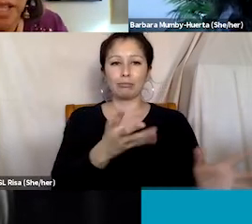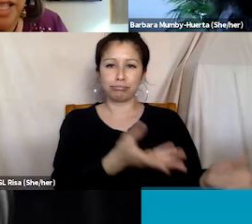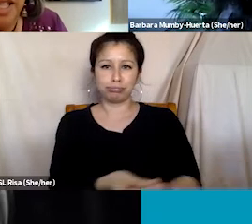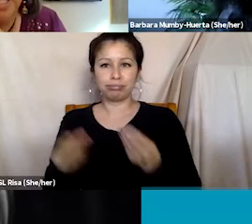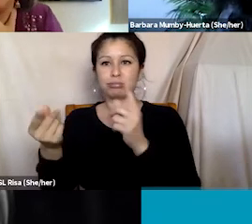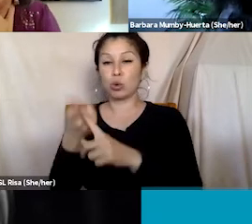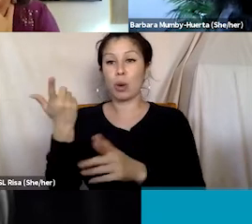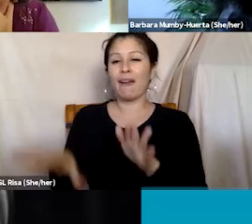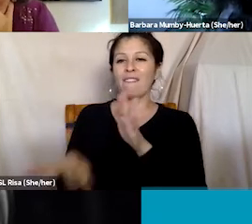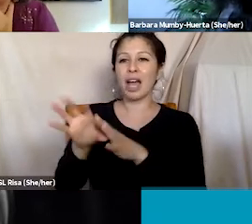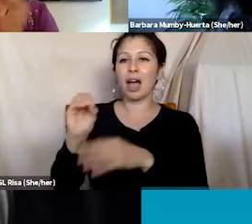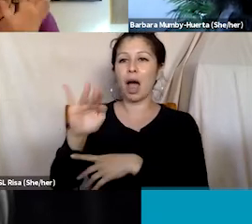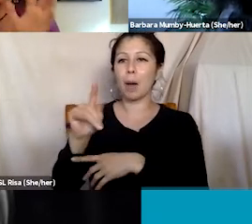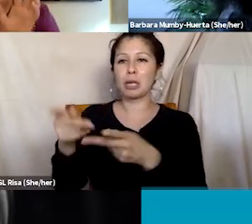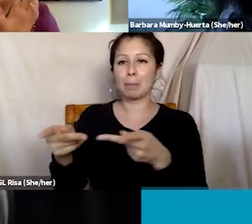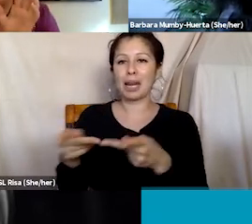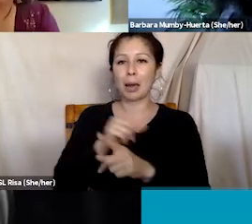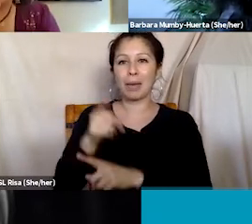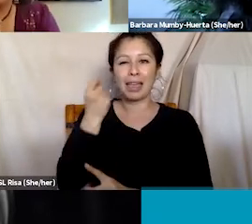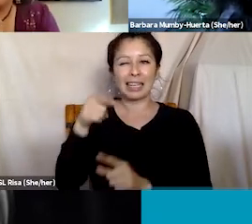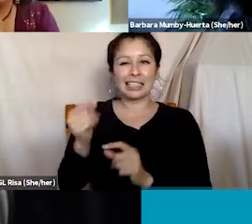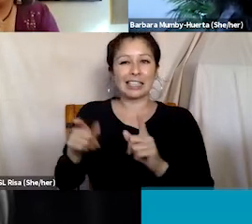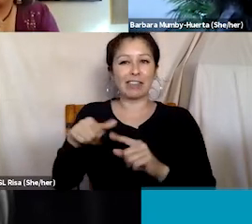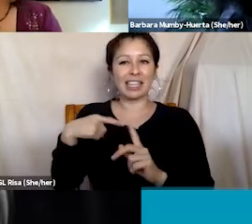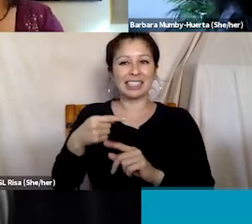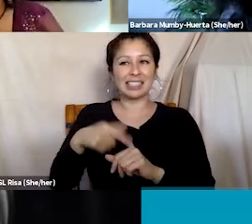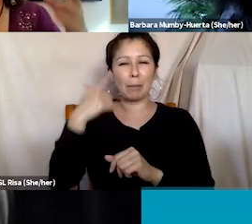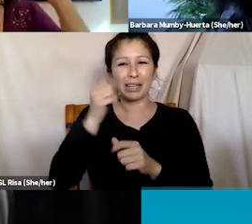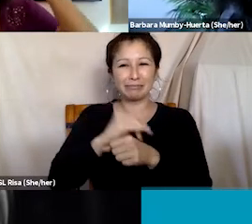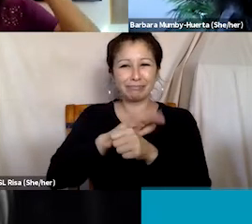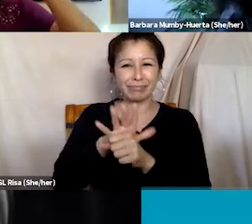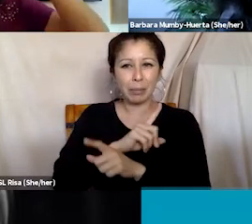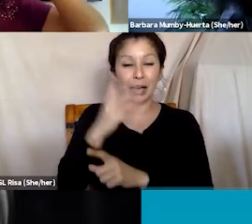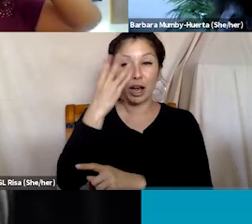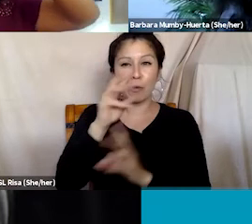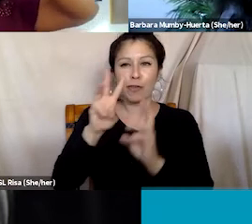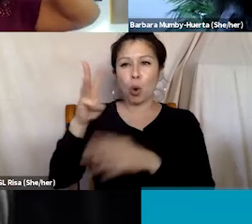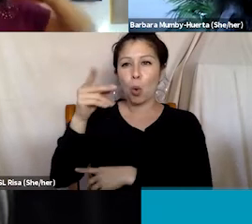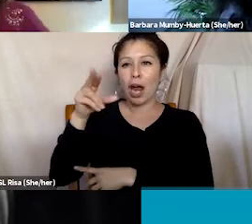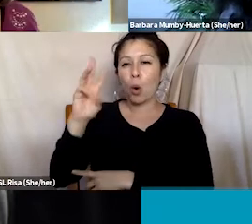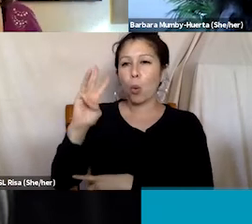object places. But it was different this time because of the pandemic. But there's this beautiful warehouse called Scrap in San